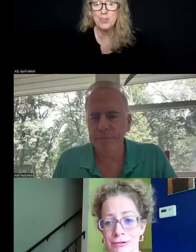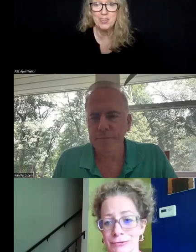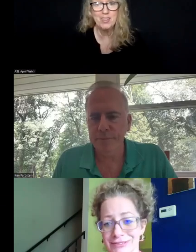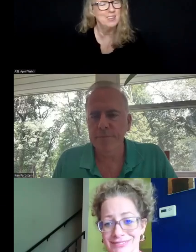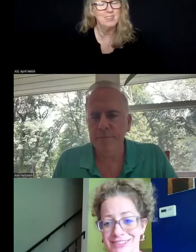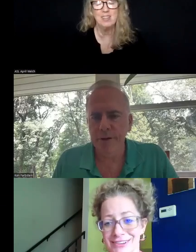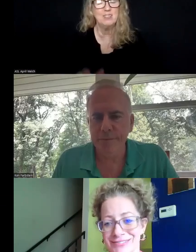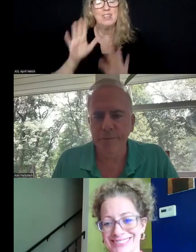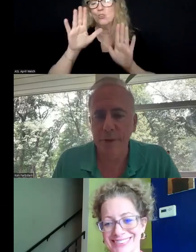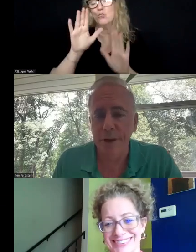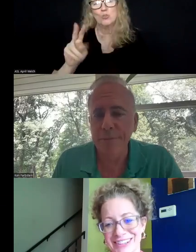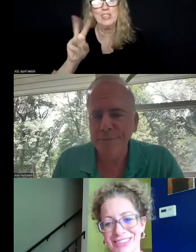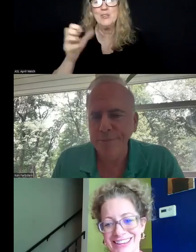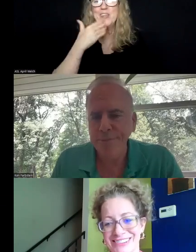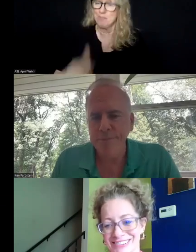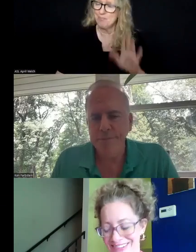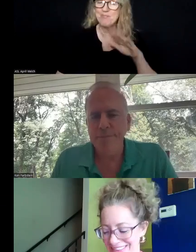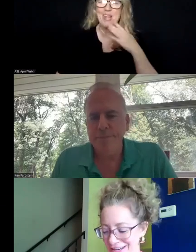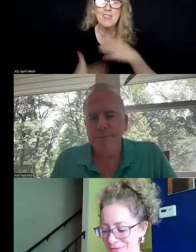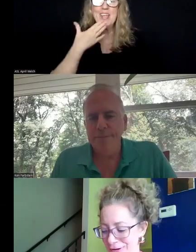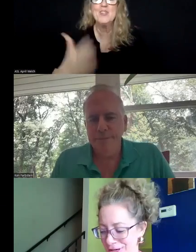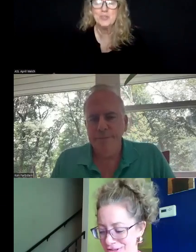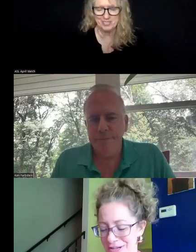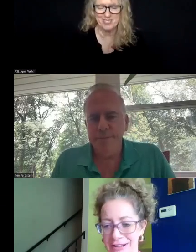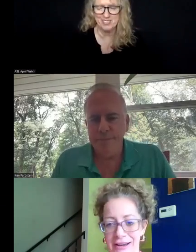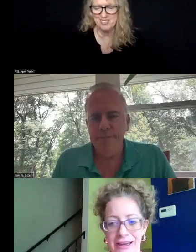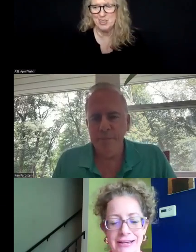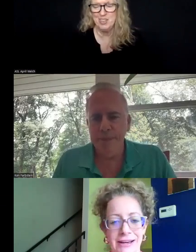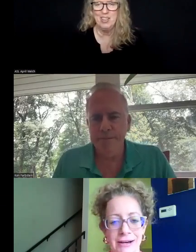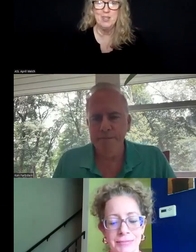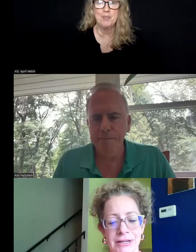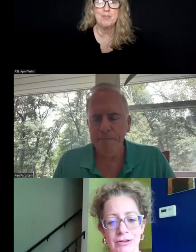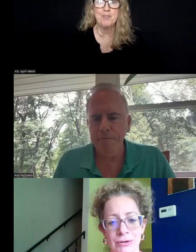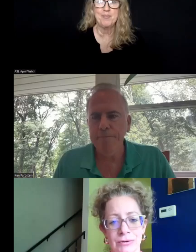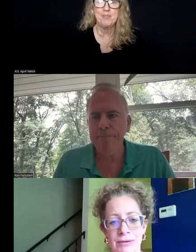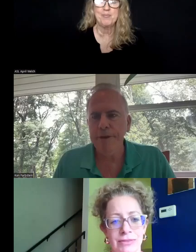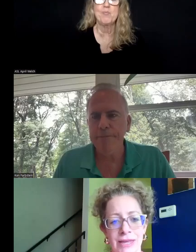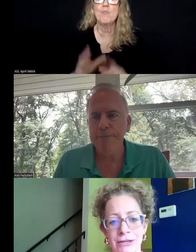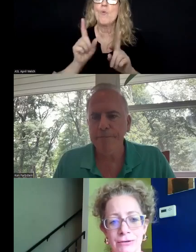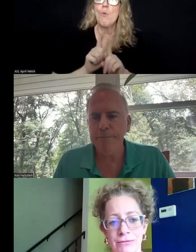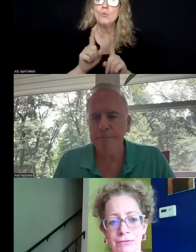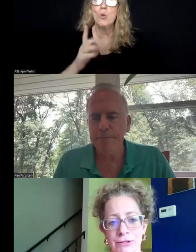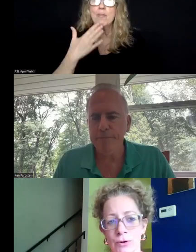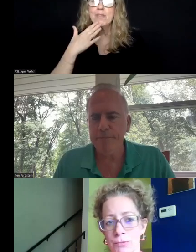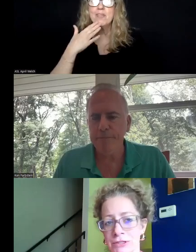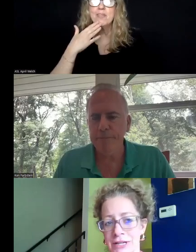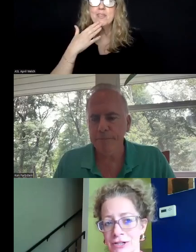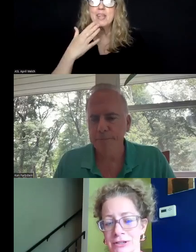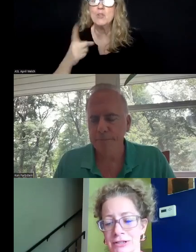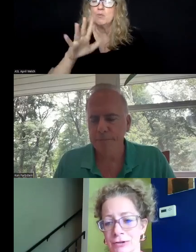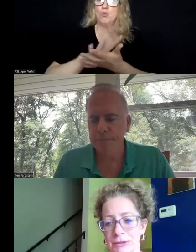just great news. So thank you. So thank you. Thank you very much. And also thank you for this